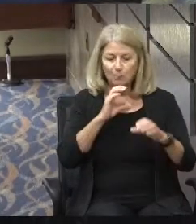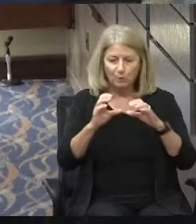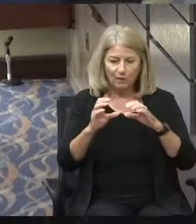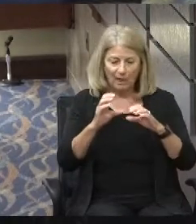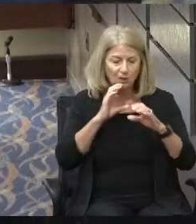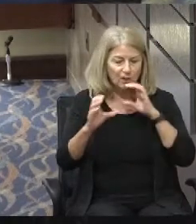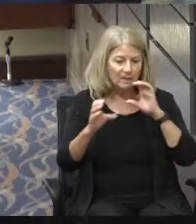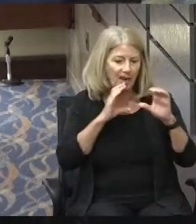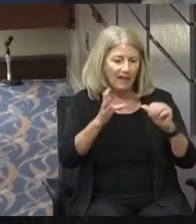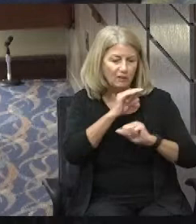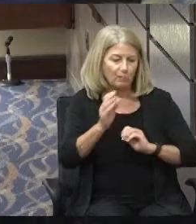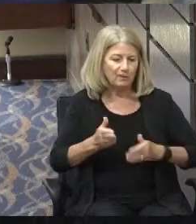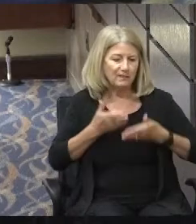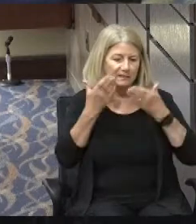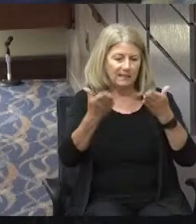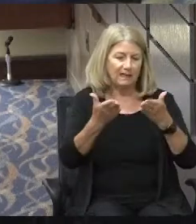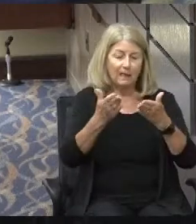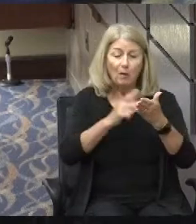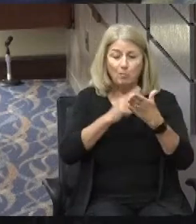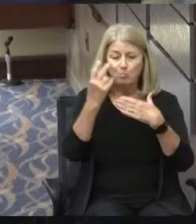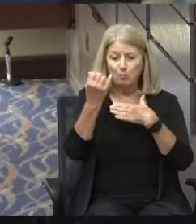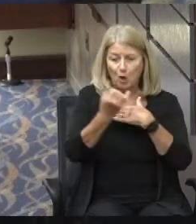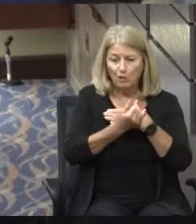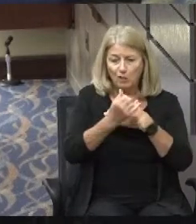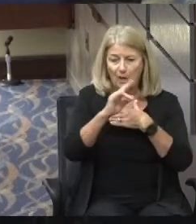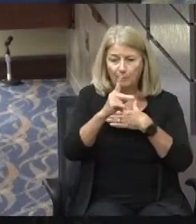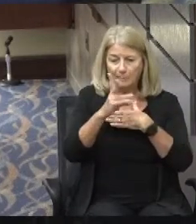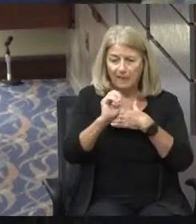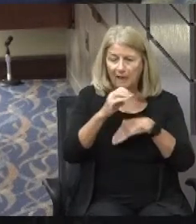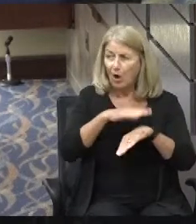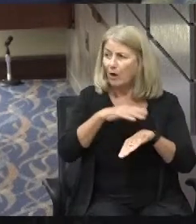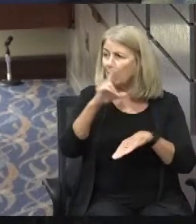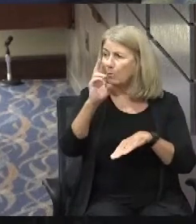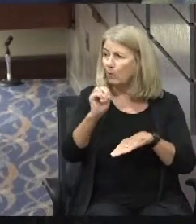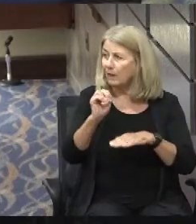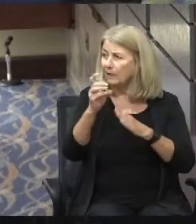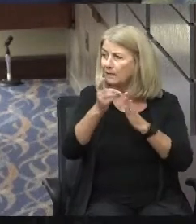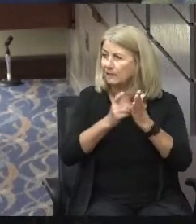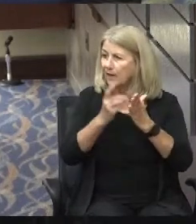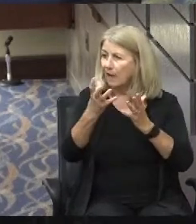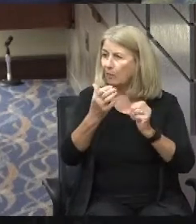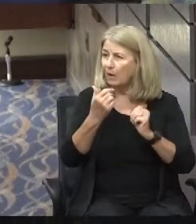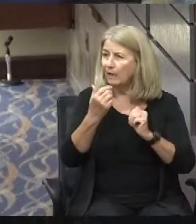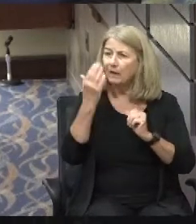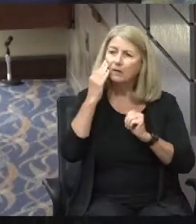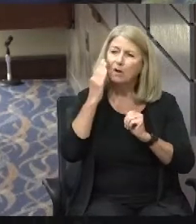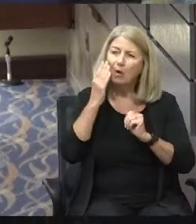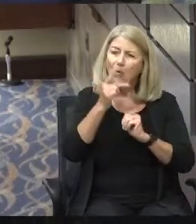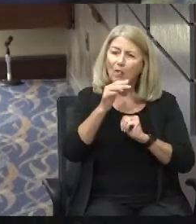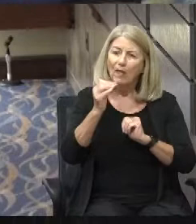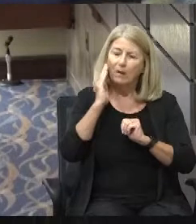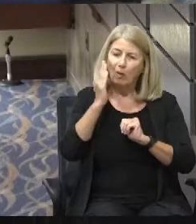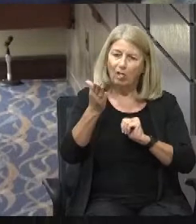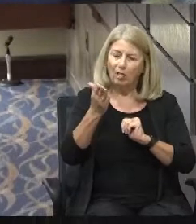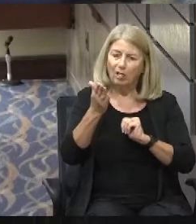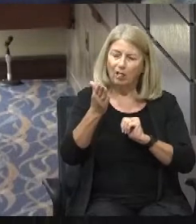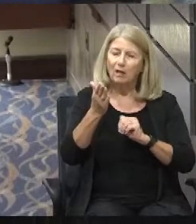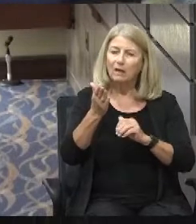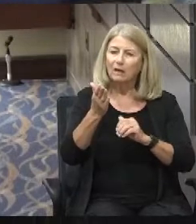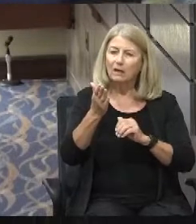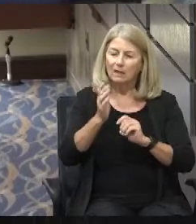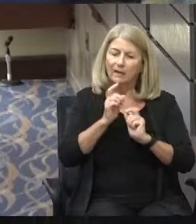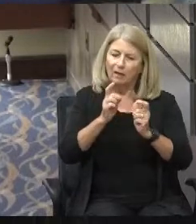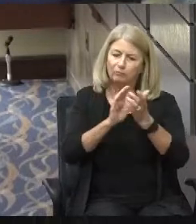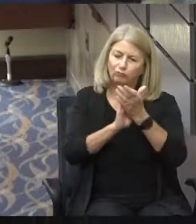could present a project update on the redesign, and I just want to, and I know they will as well, give kudos